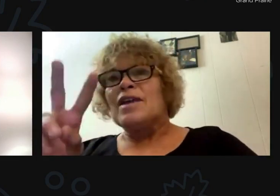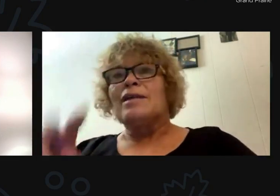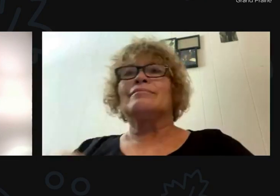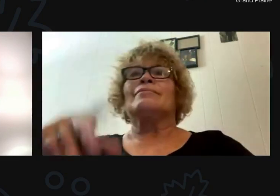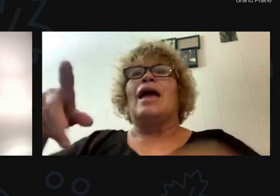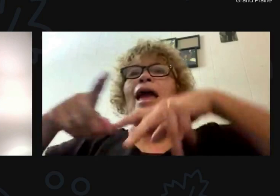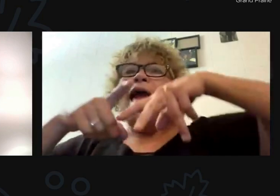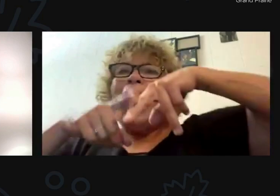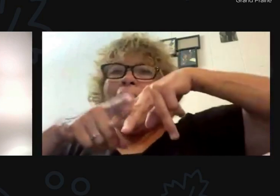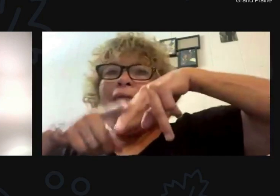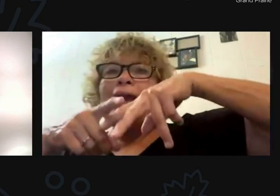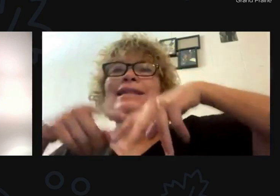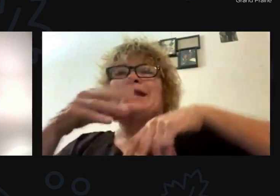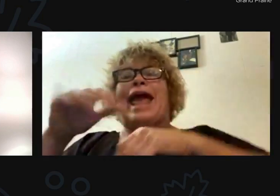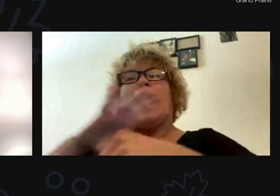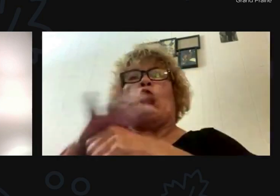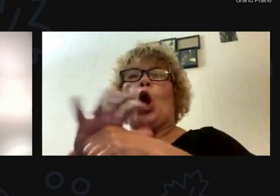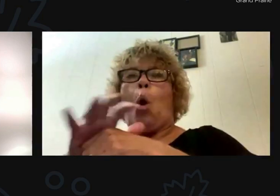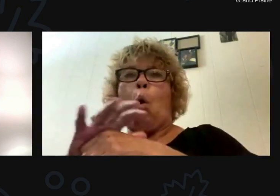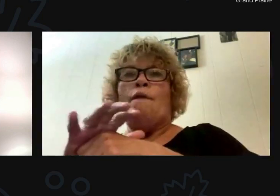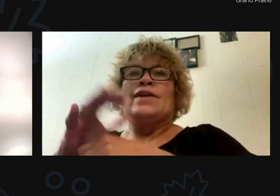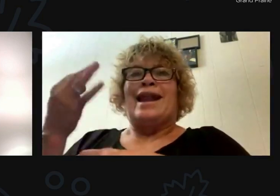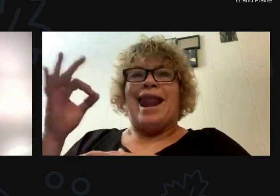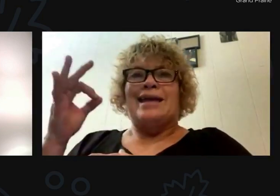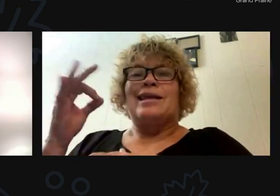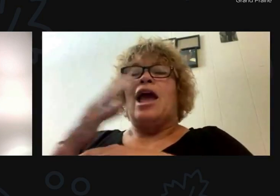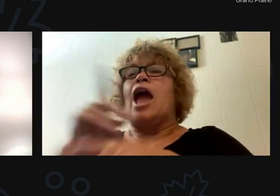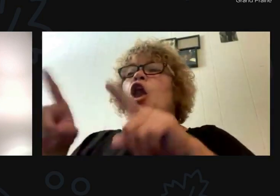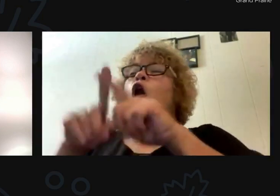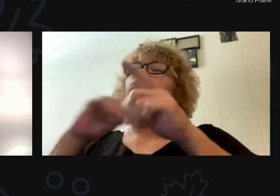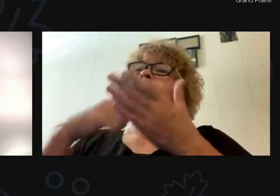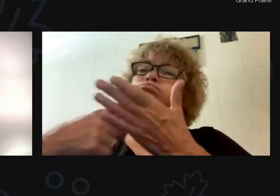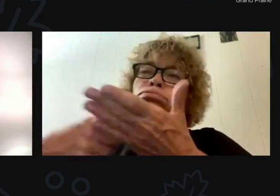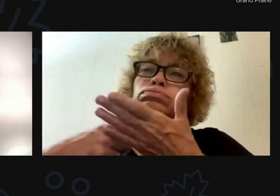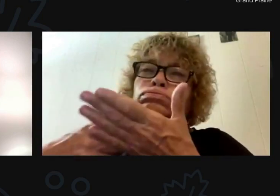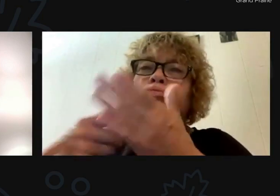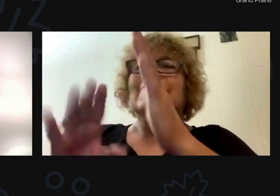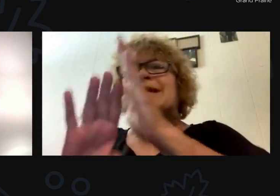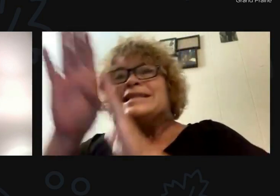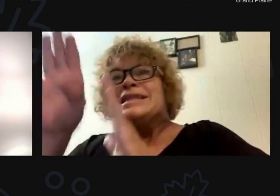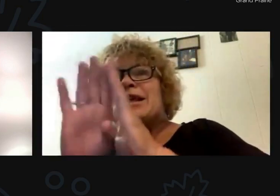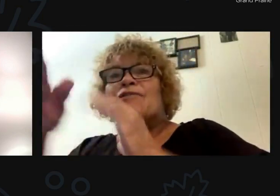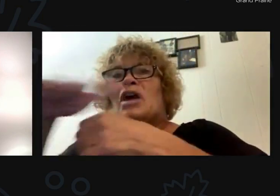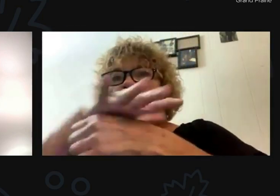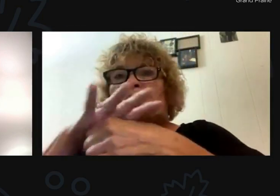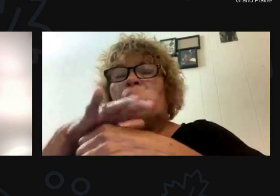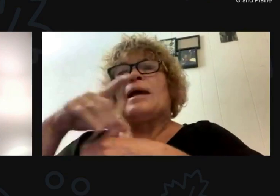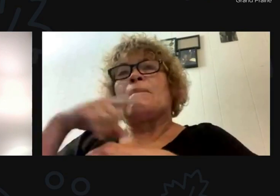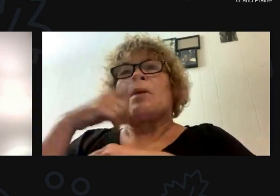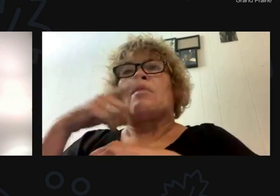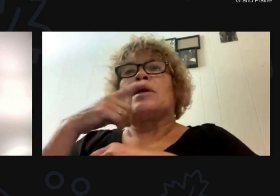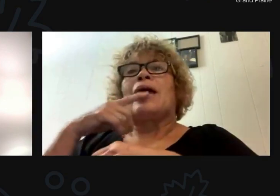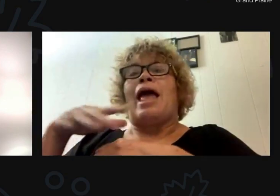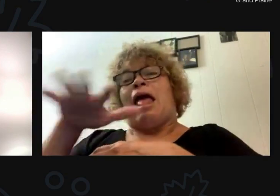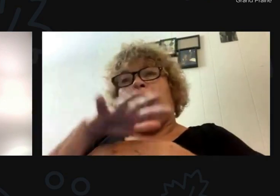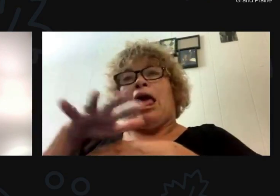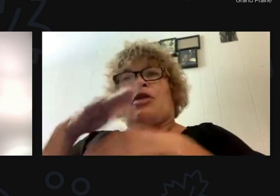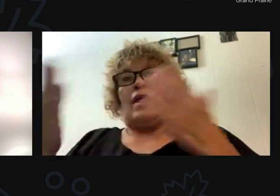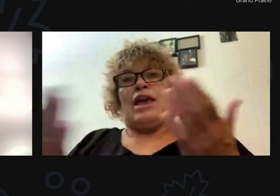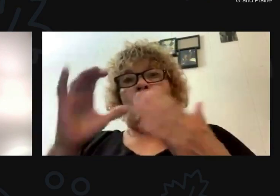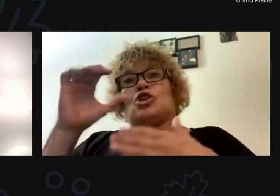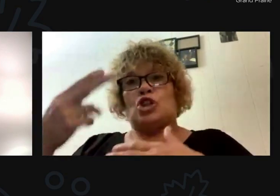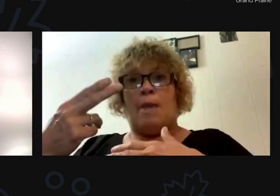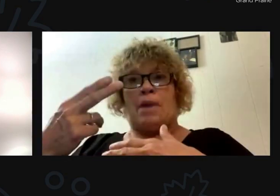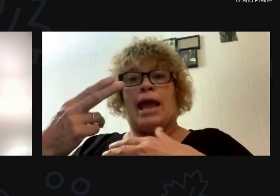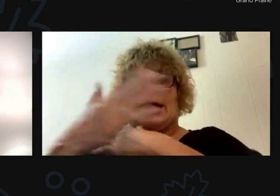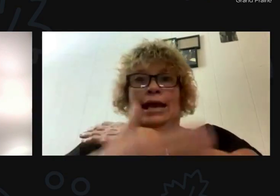AIDS, and COVID-19. It also explores developments in local public health and medicine here in Champaign County and